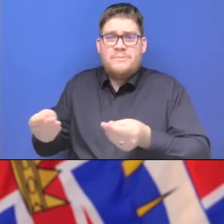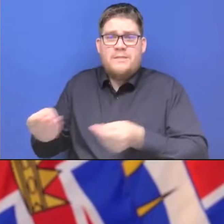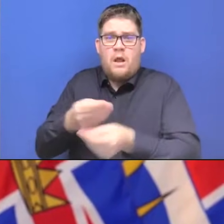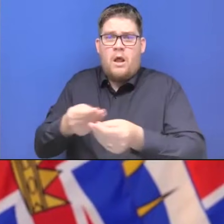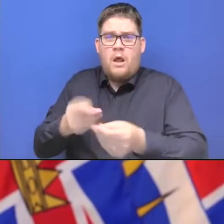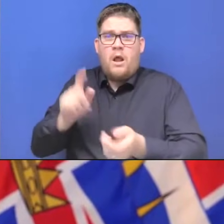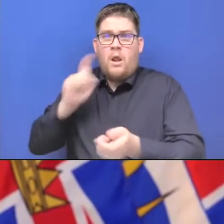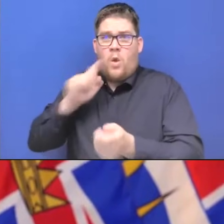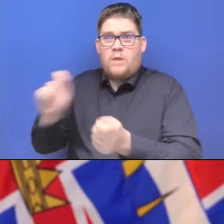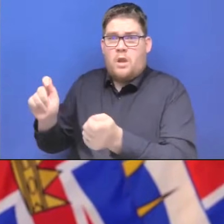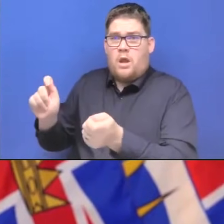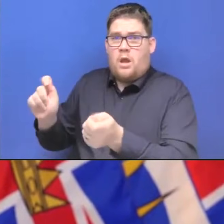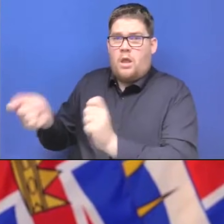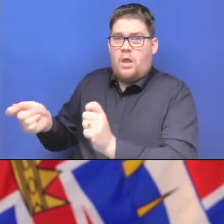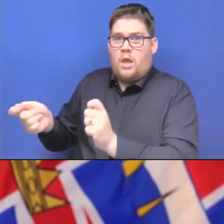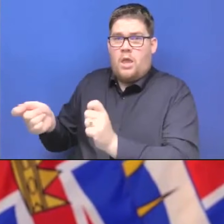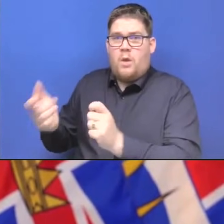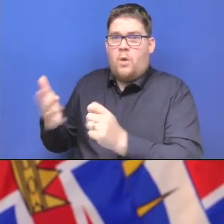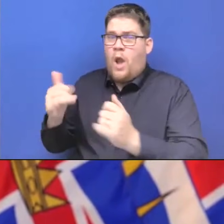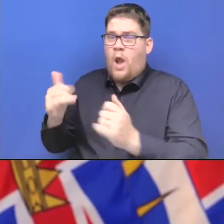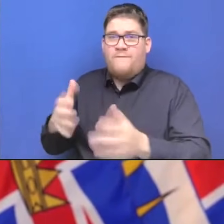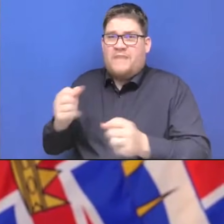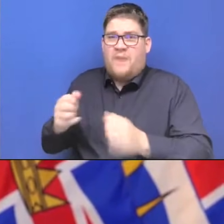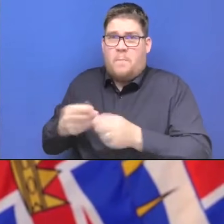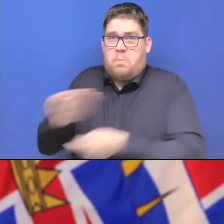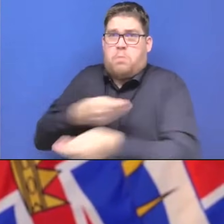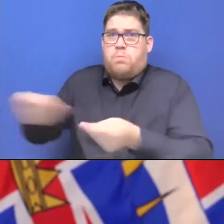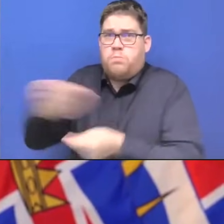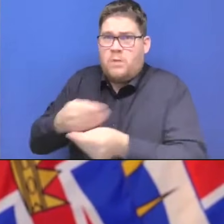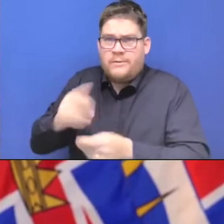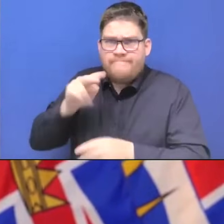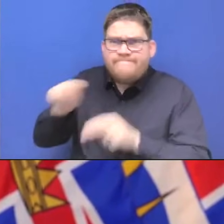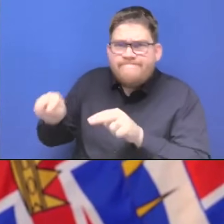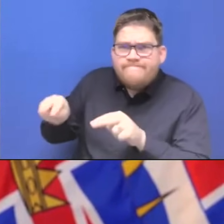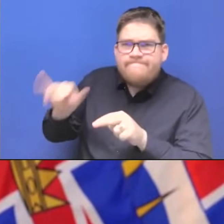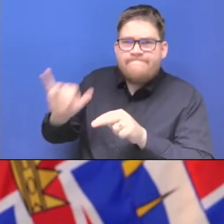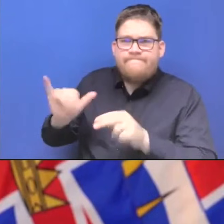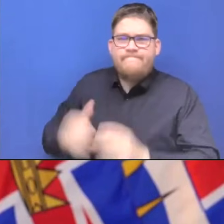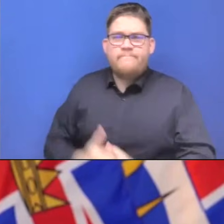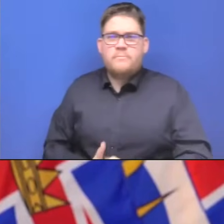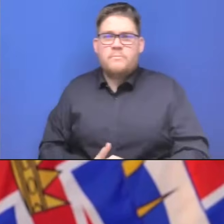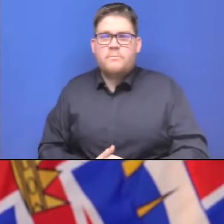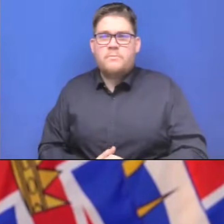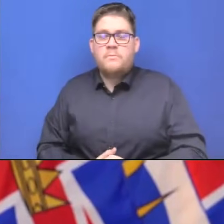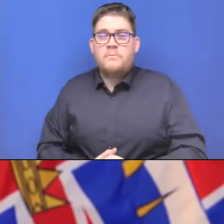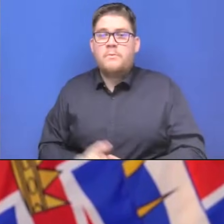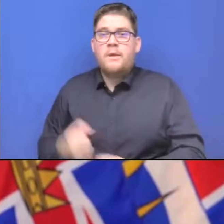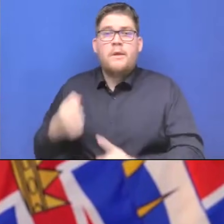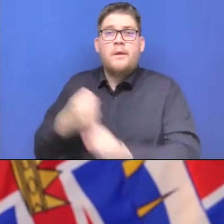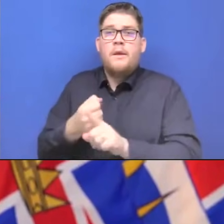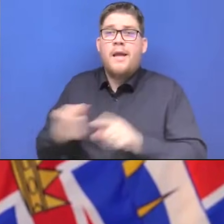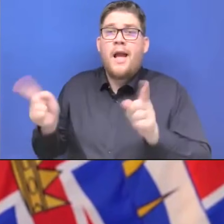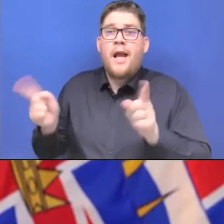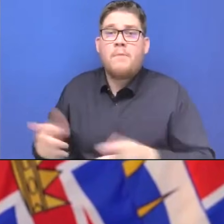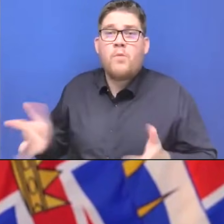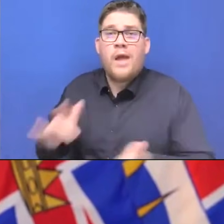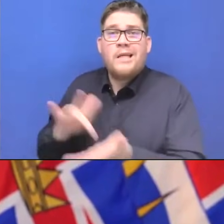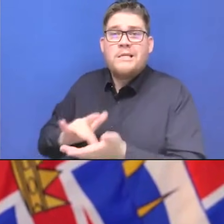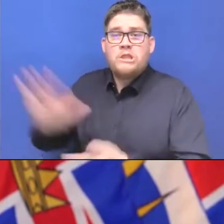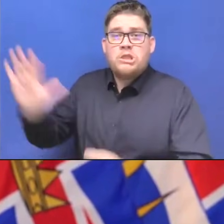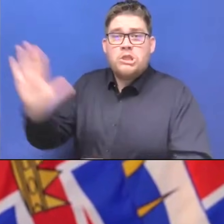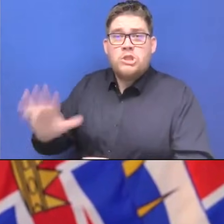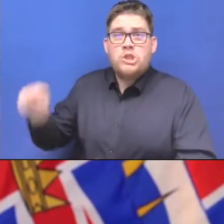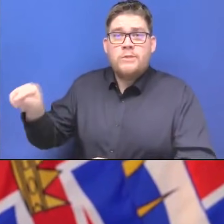were identified as having COVID in interior health. And what this meant was that all of the cases